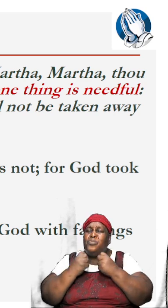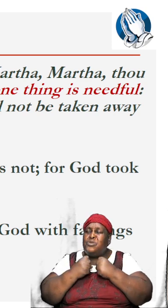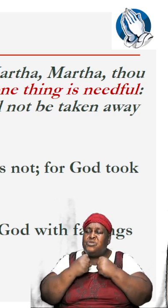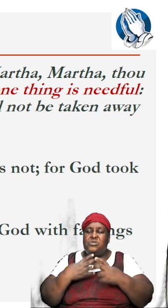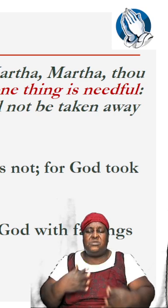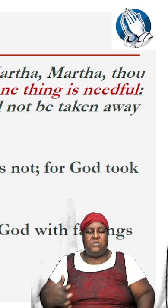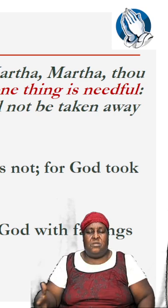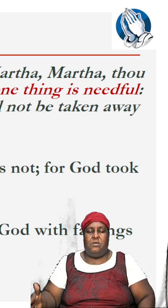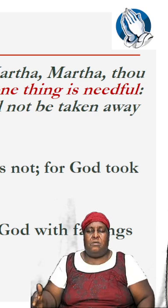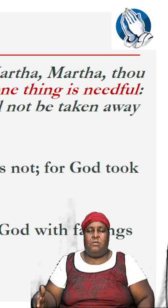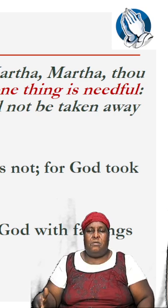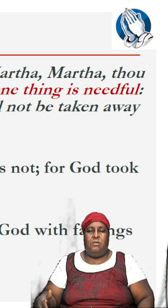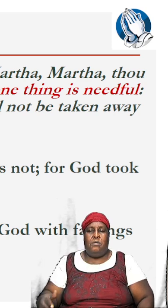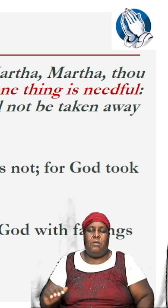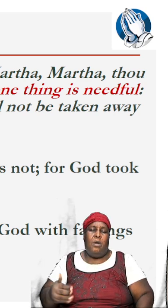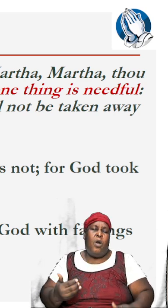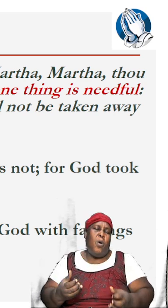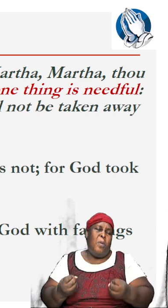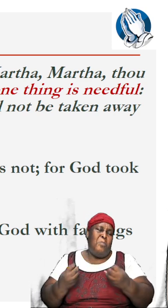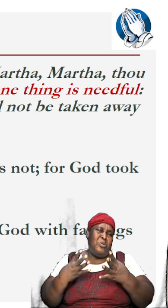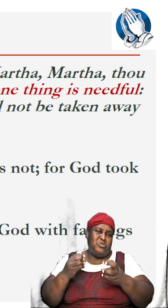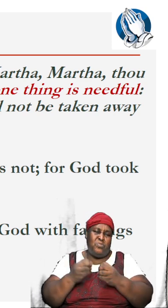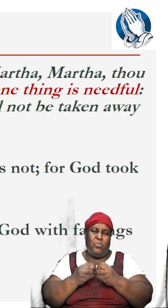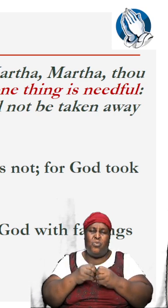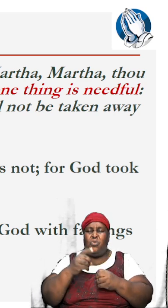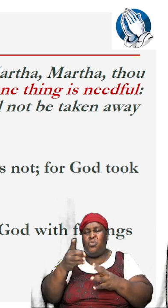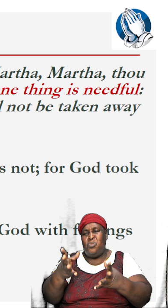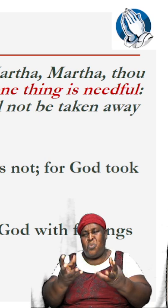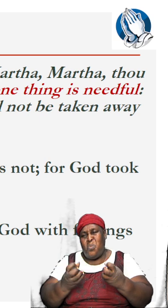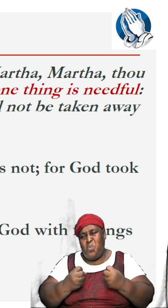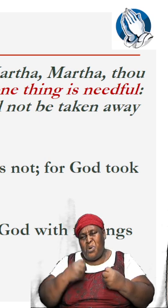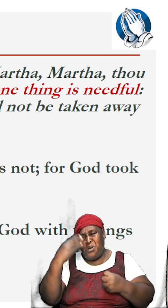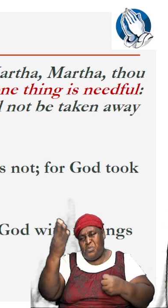thing. How much do you want it?